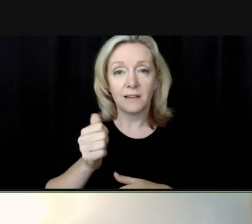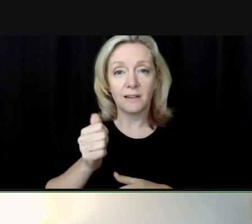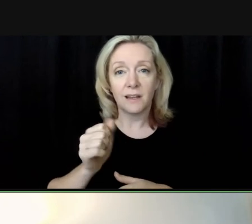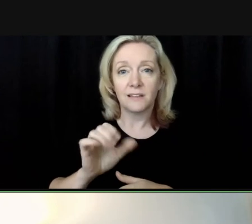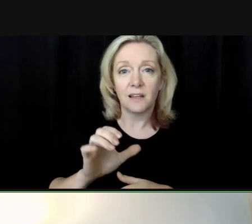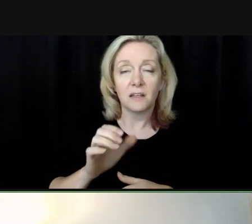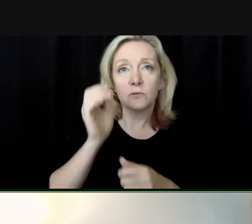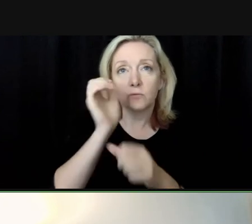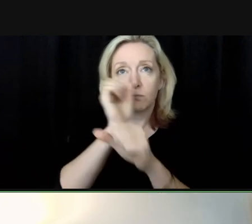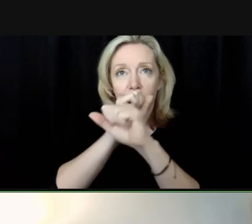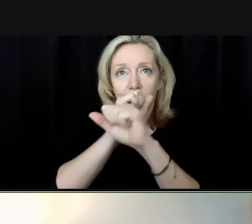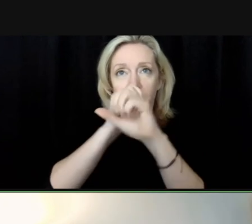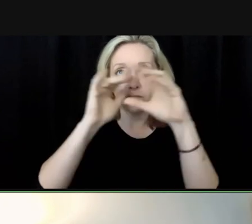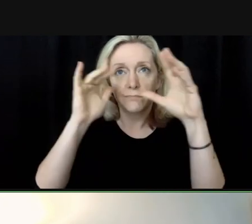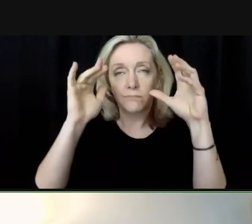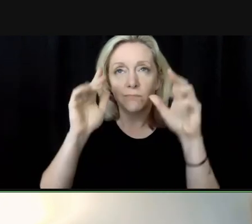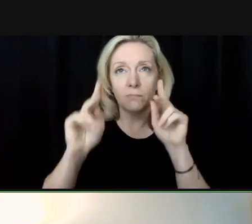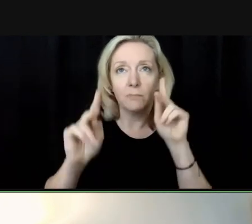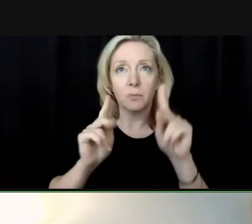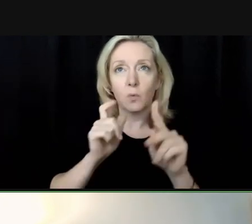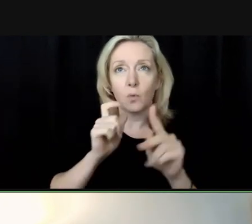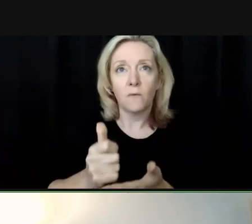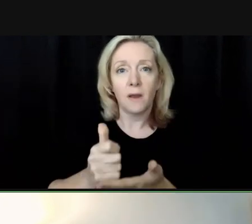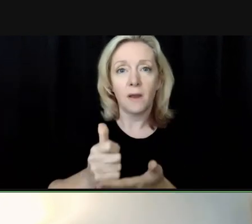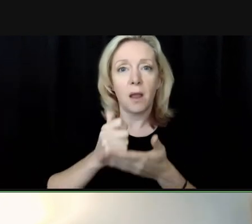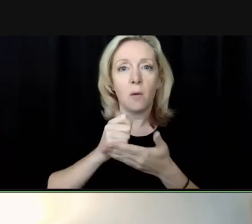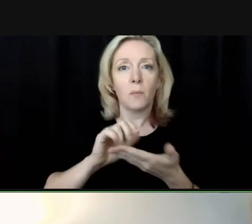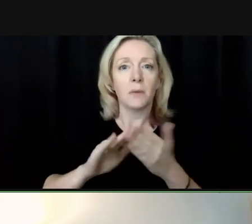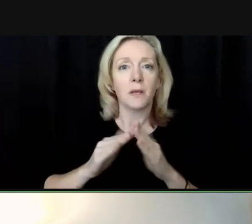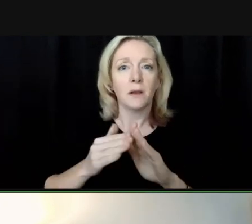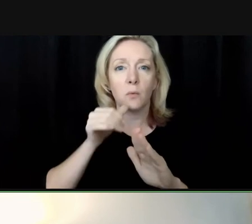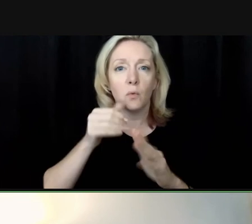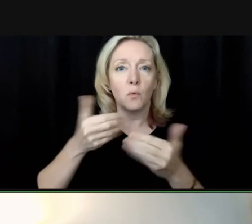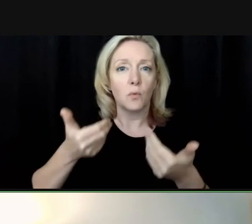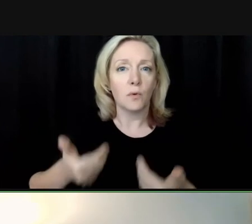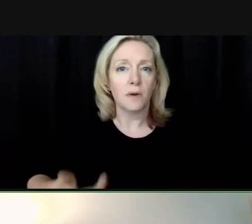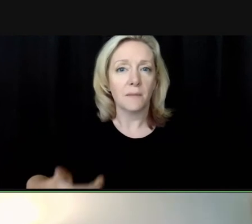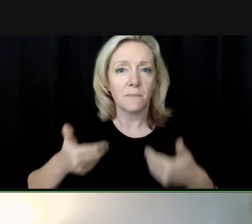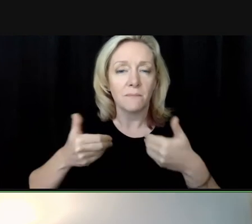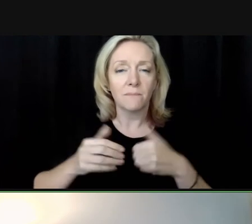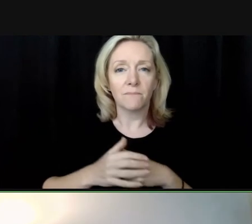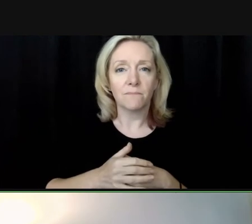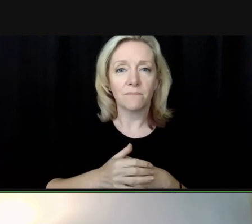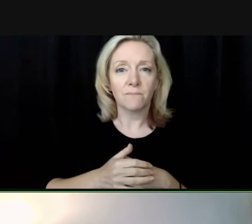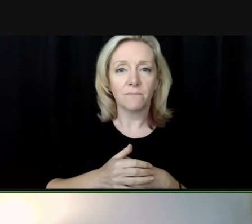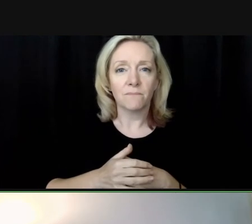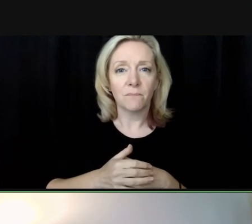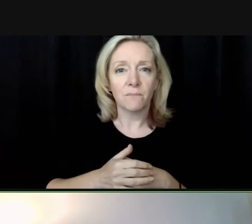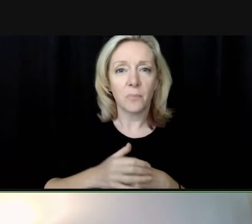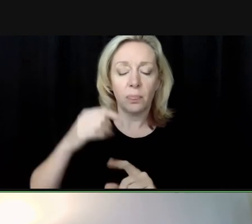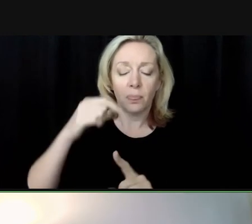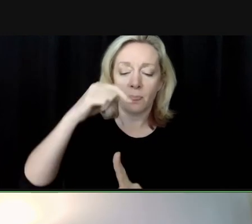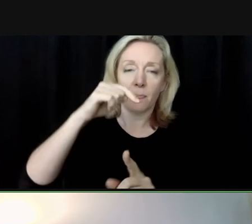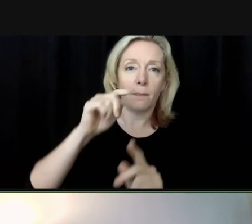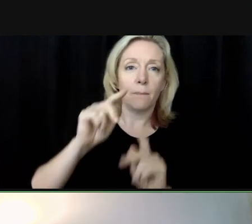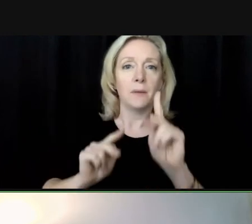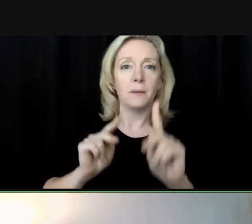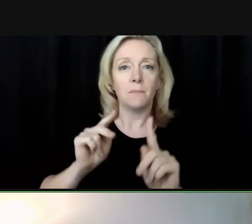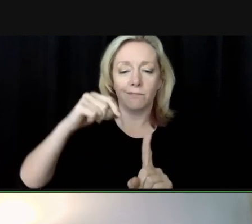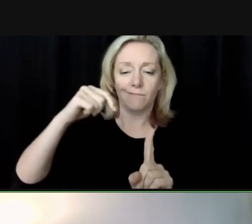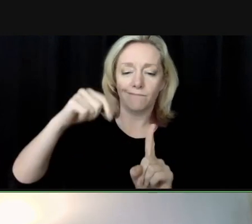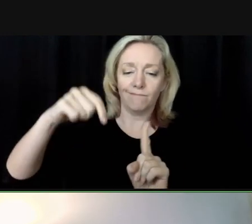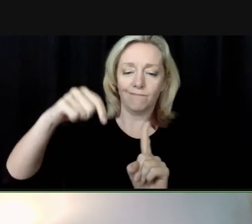of the people who have helped you become who you are? Those who have cared about